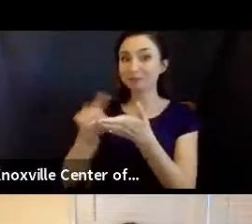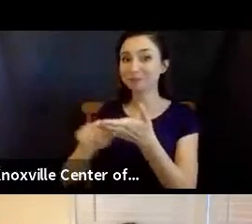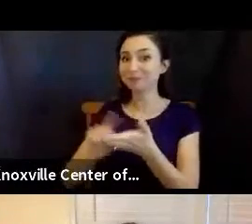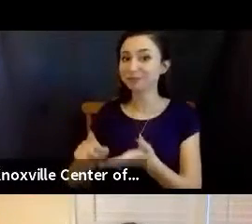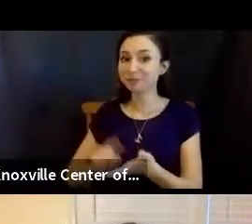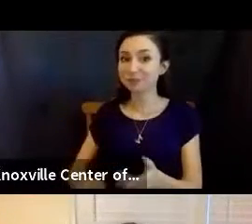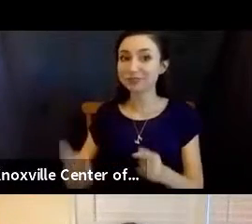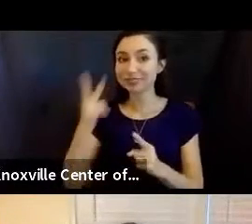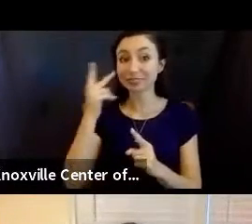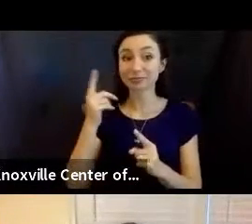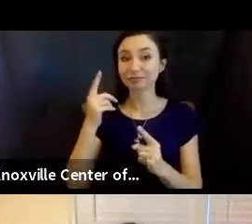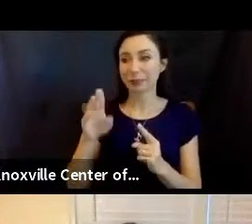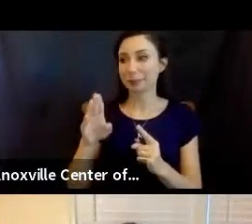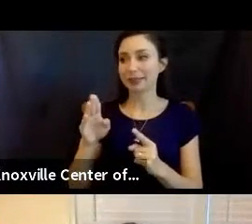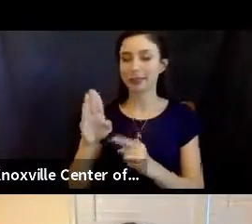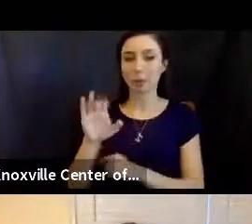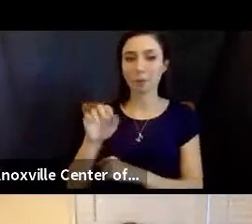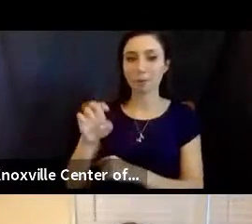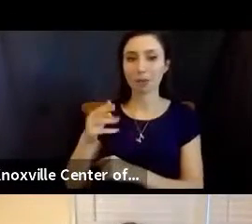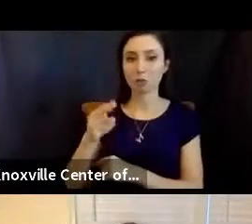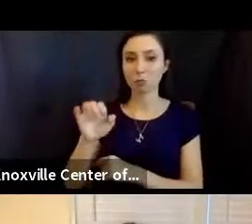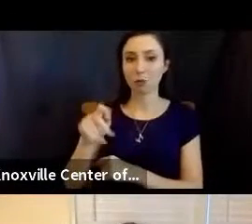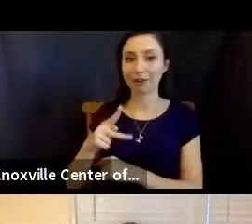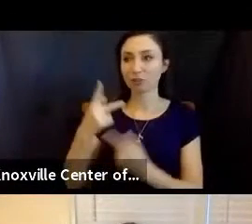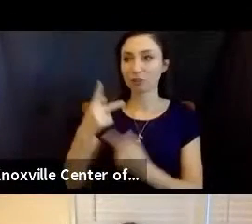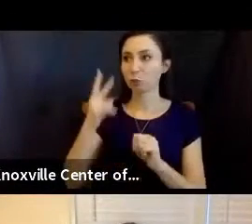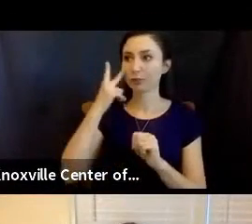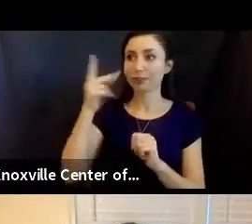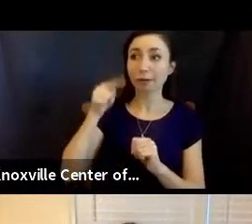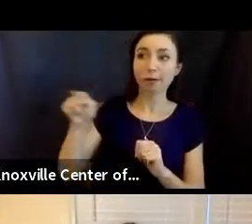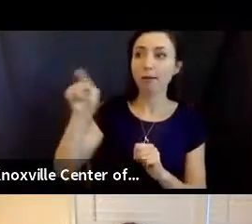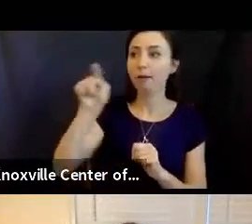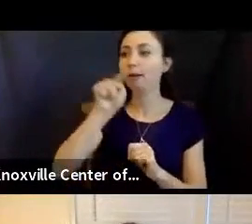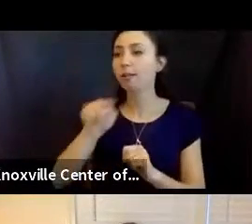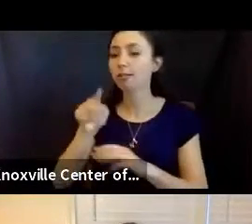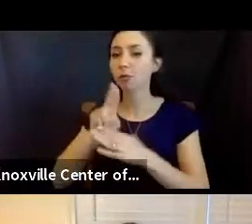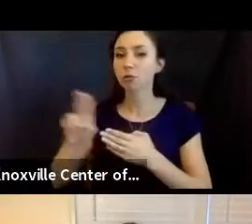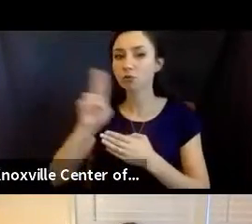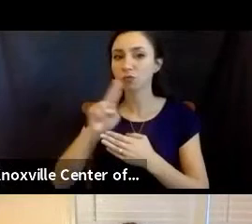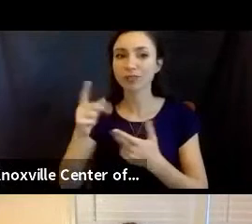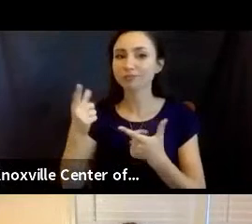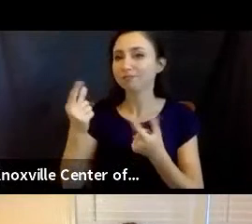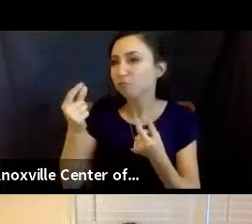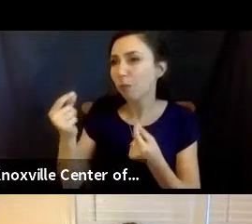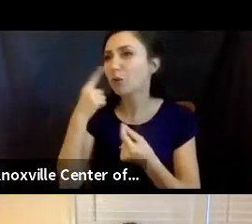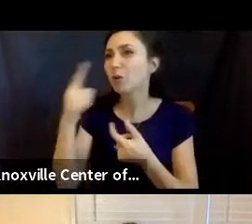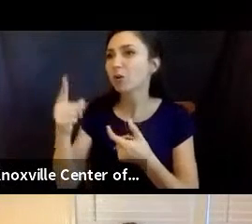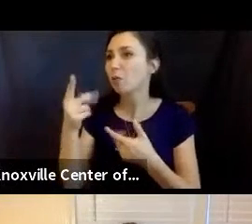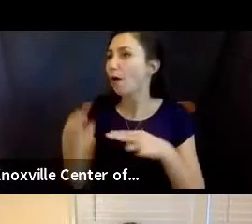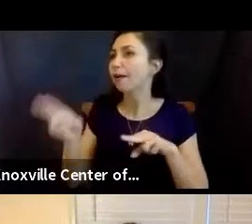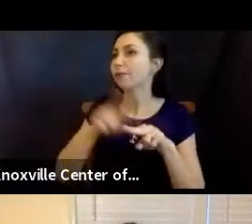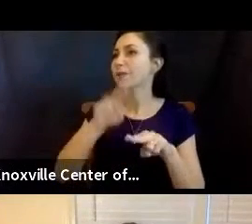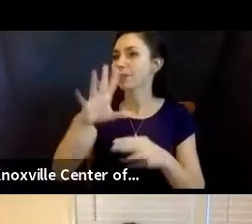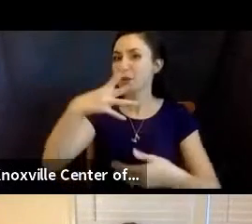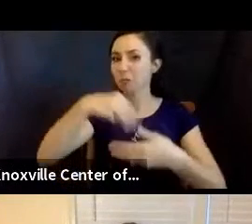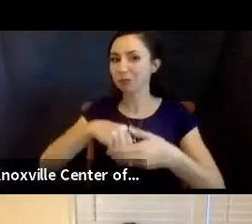especially benchmarking with other universities to see what they're doing that have helped to increase their participation rates.